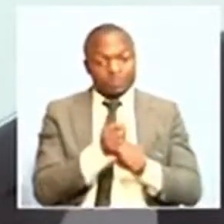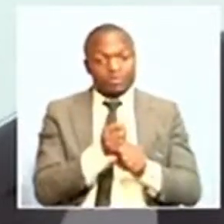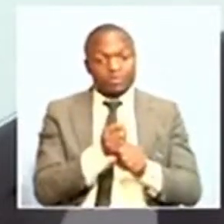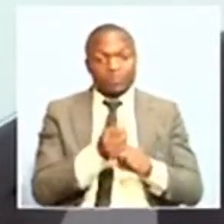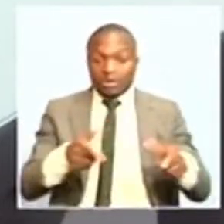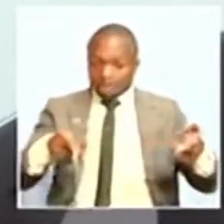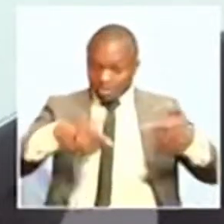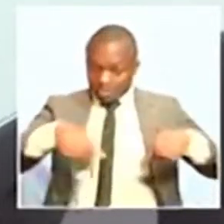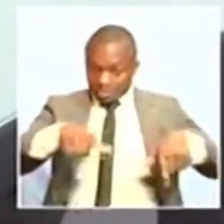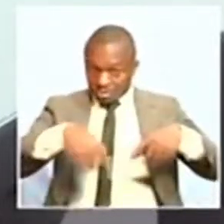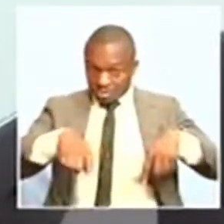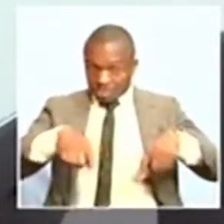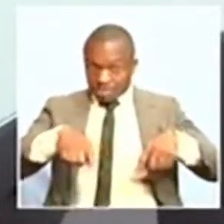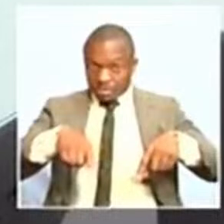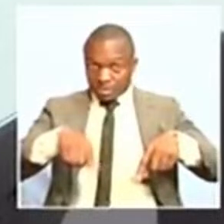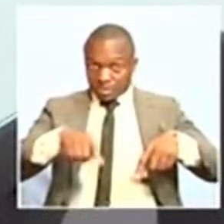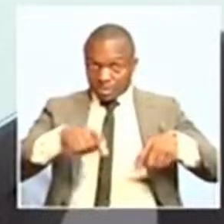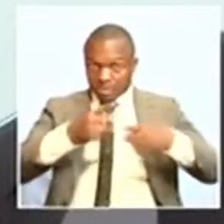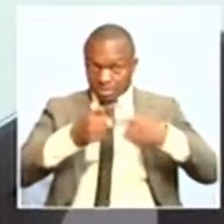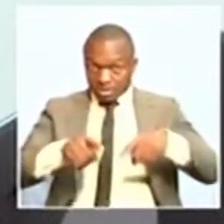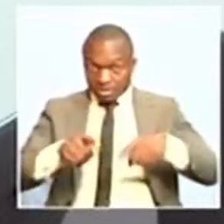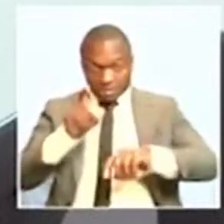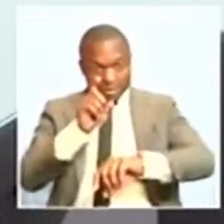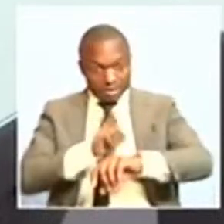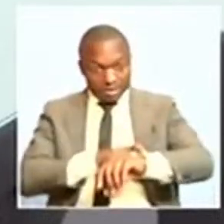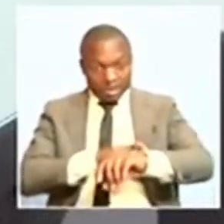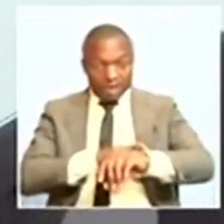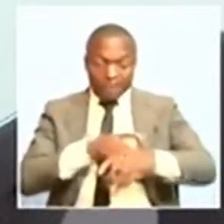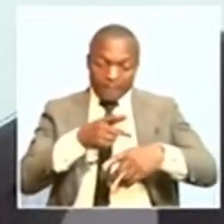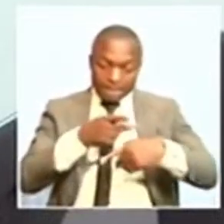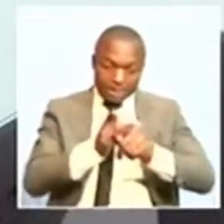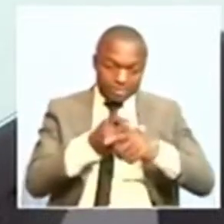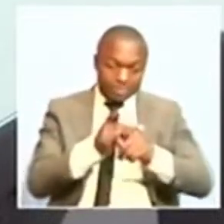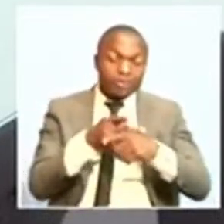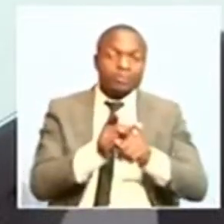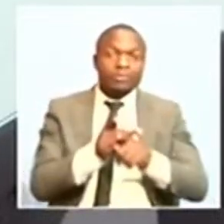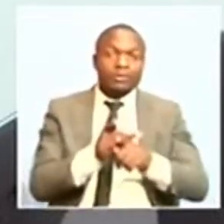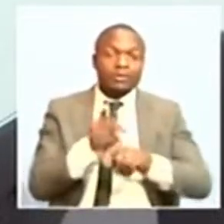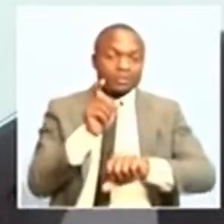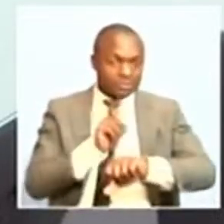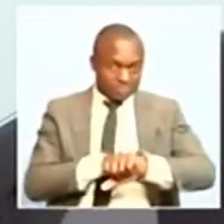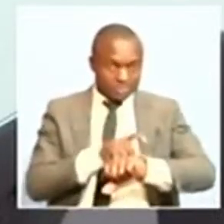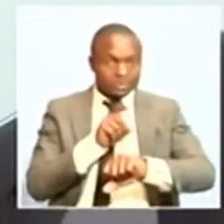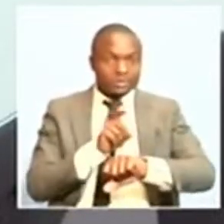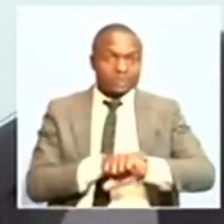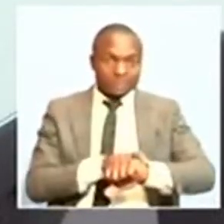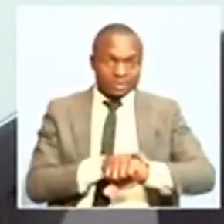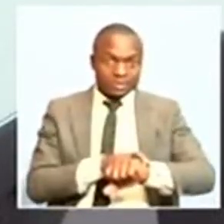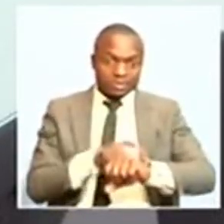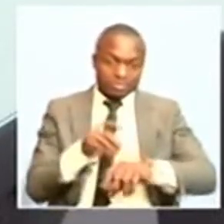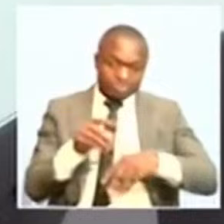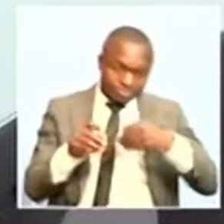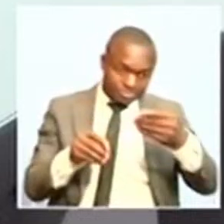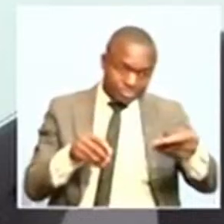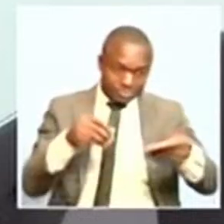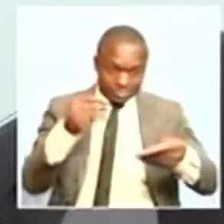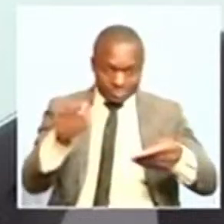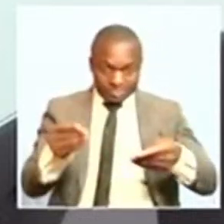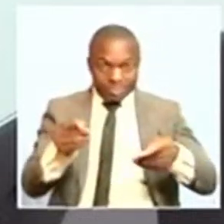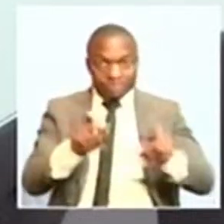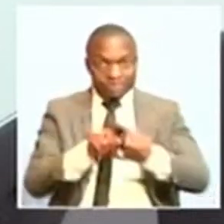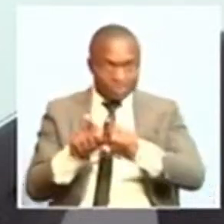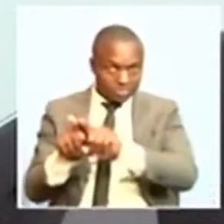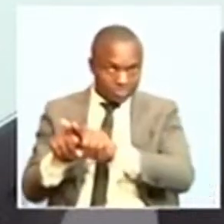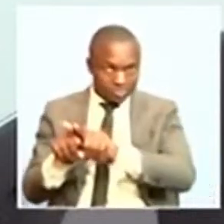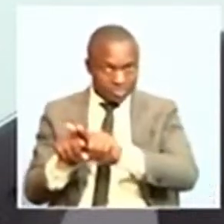at various stages, at the stage of production, but also at the time of distribution, by